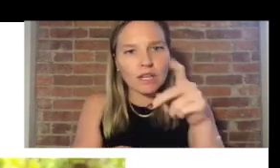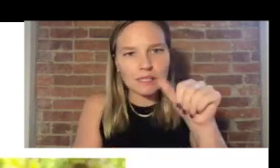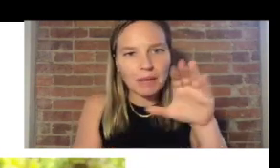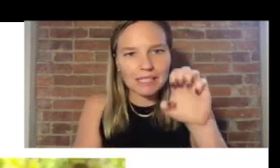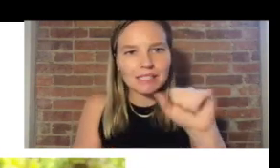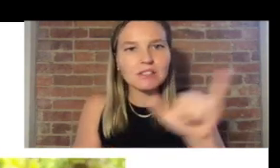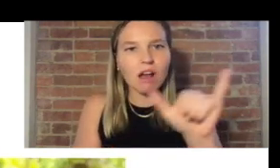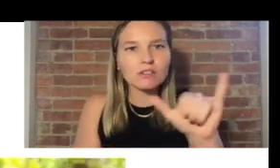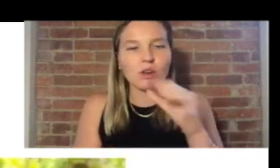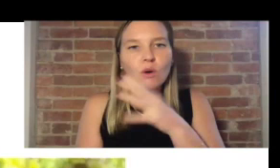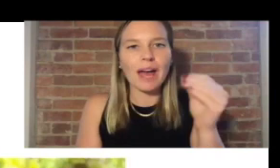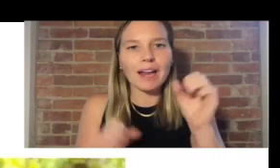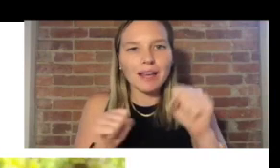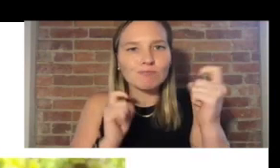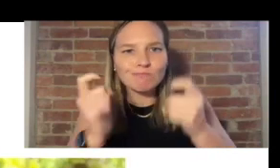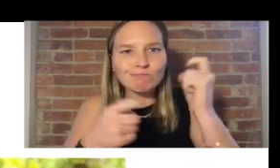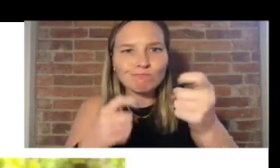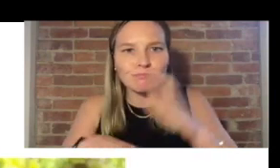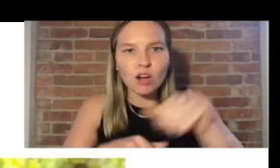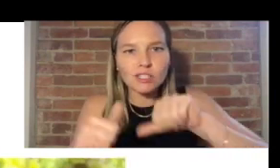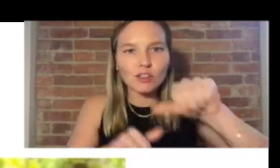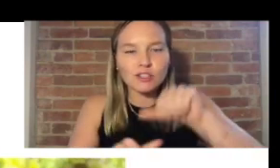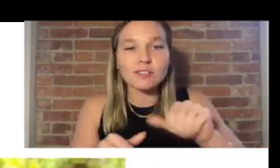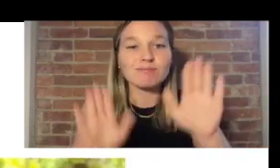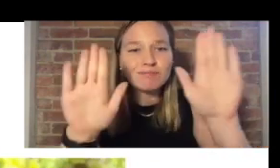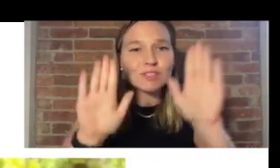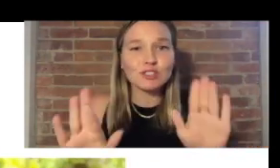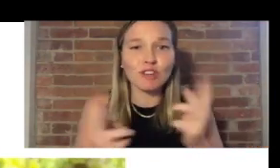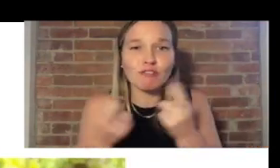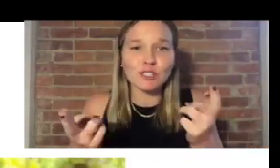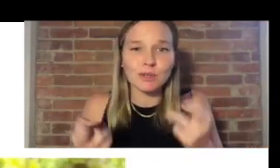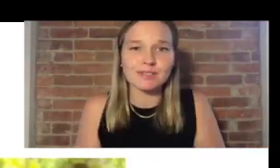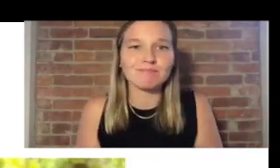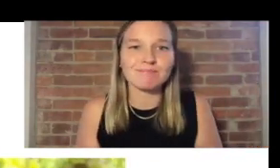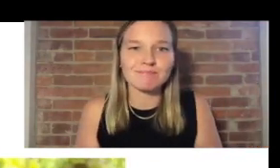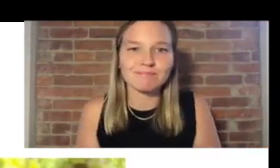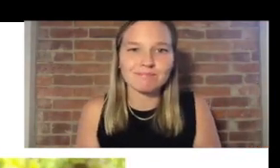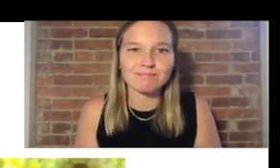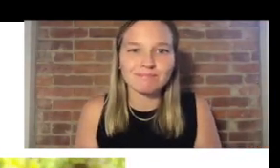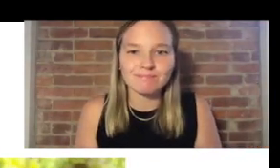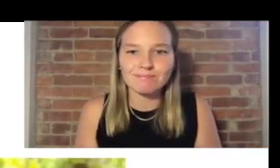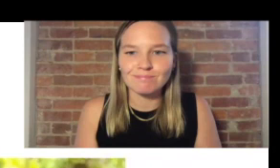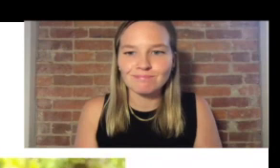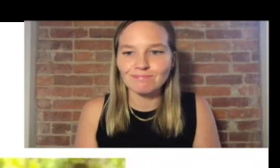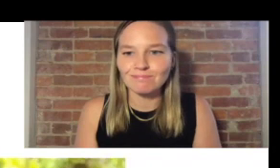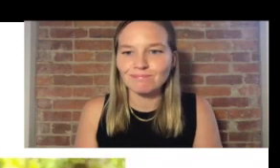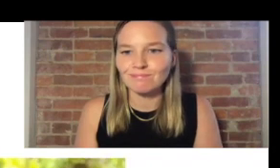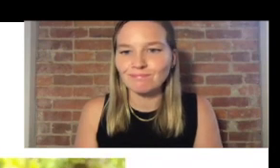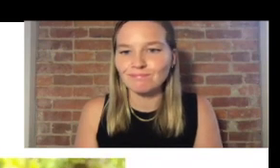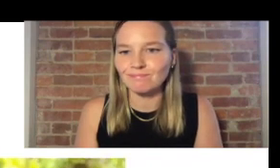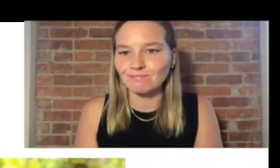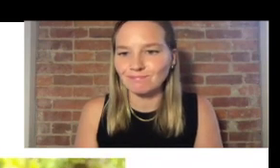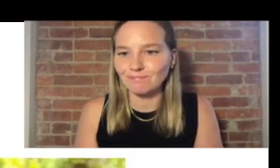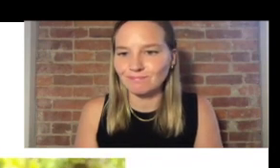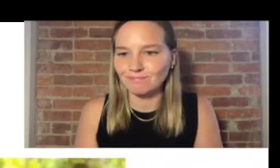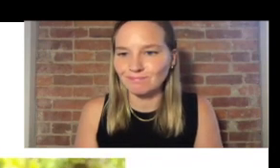email, you can share your workspace and they can develop their own. And you can actually contribute to each other. So thank you for that great